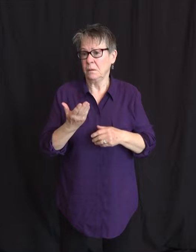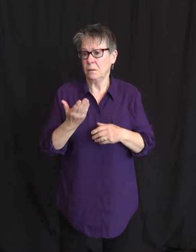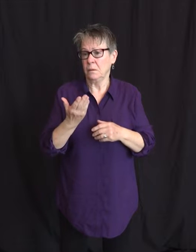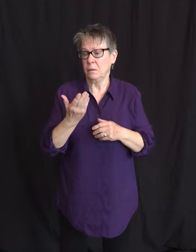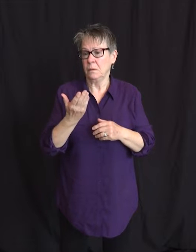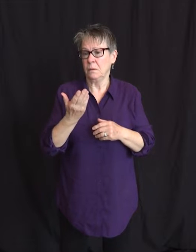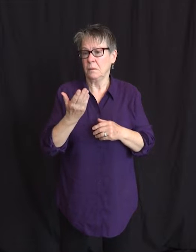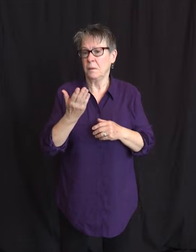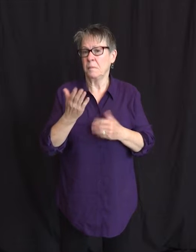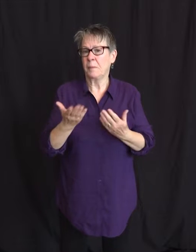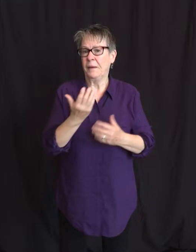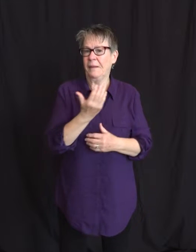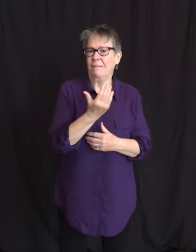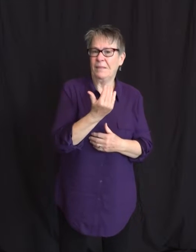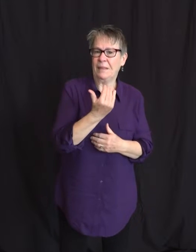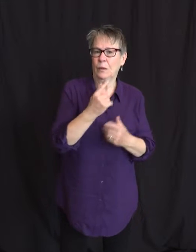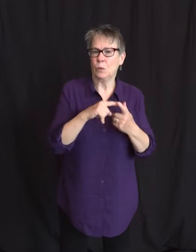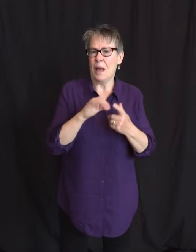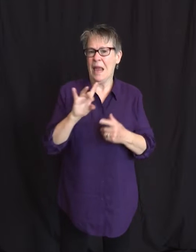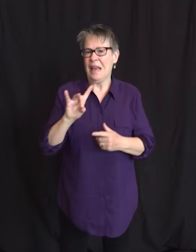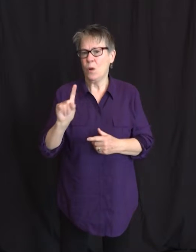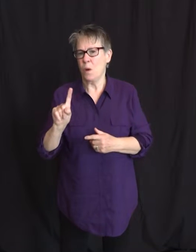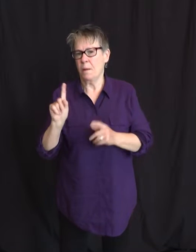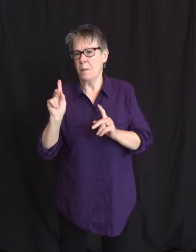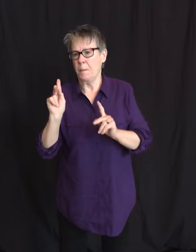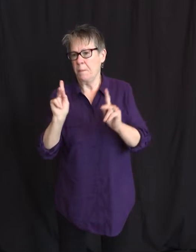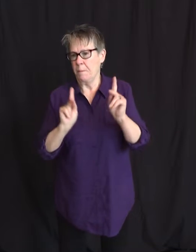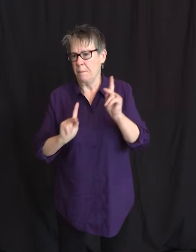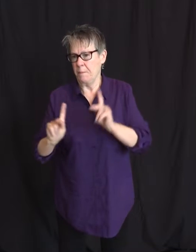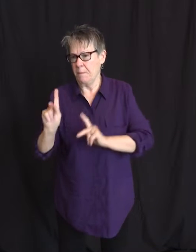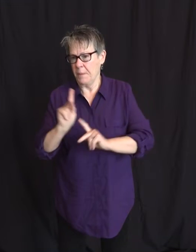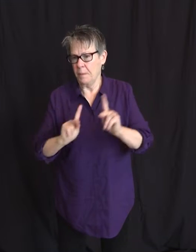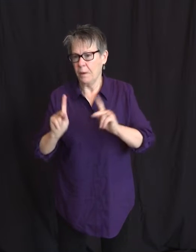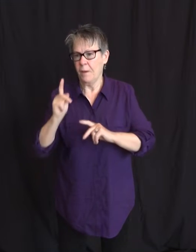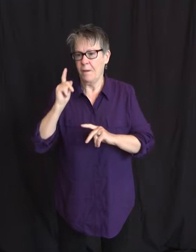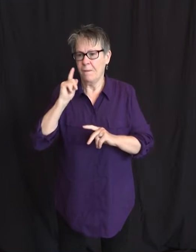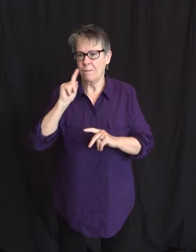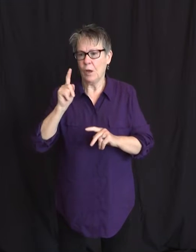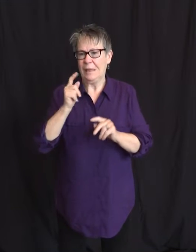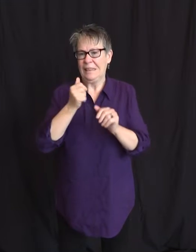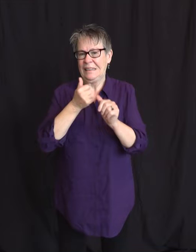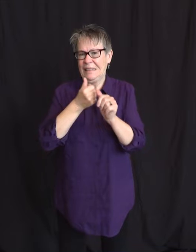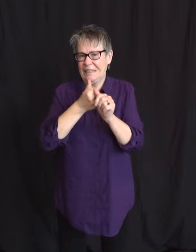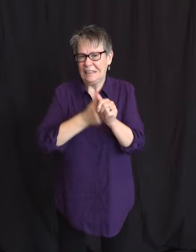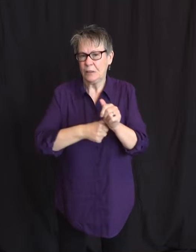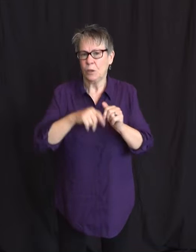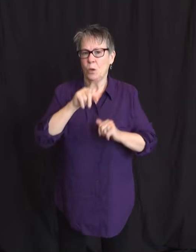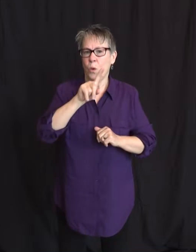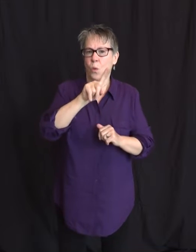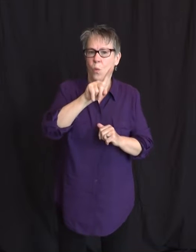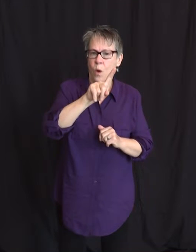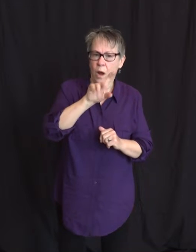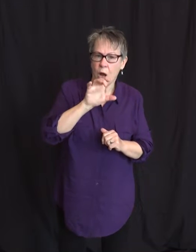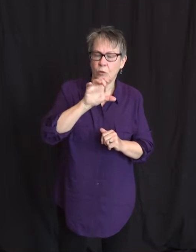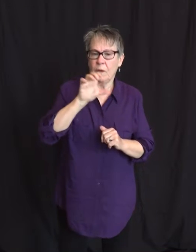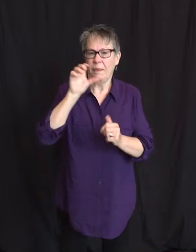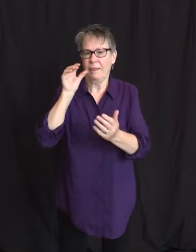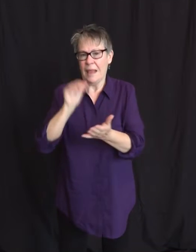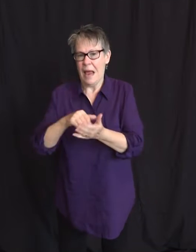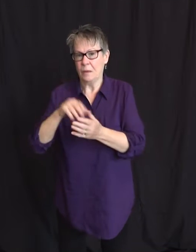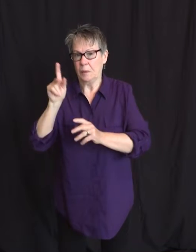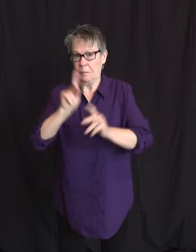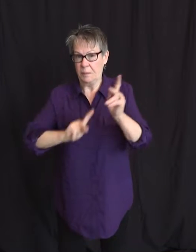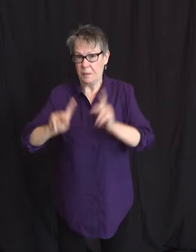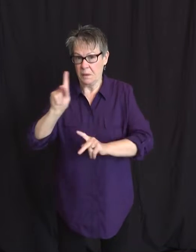engaged in contact tracing for every 100,000 residents. For New Jersey, this can mean